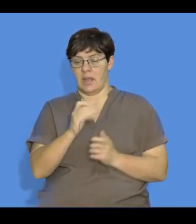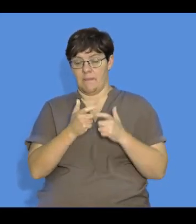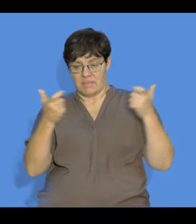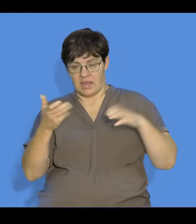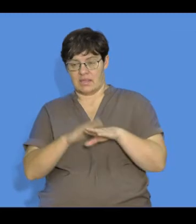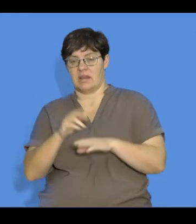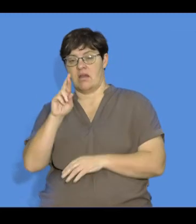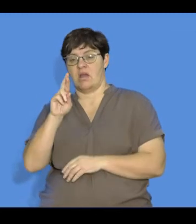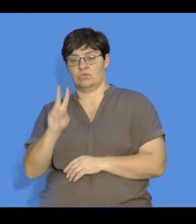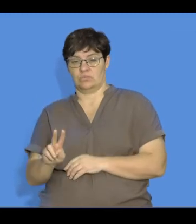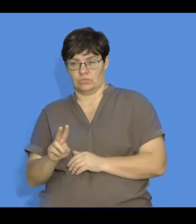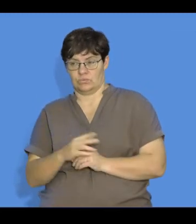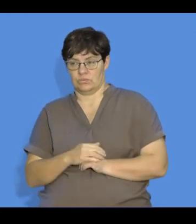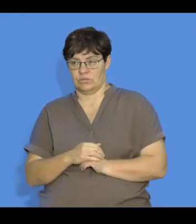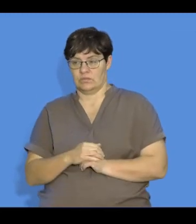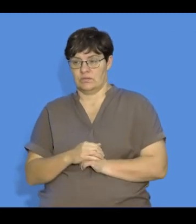R2, okay,